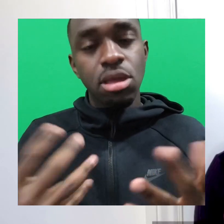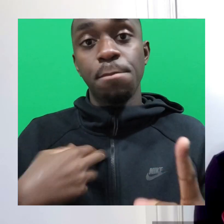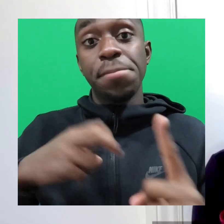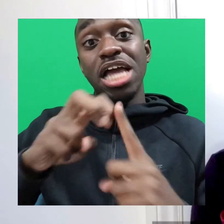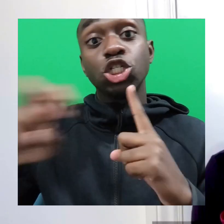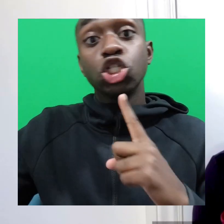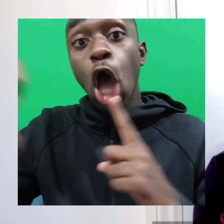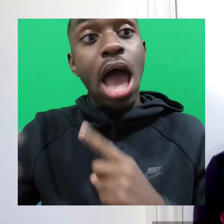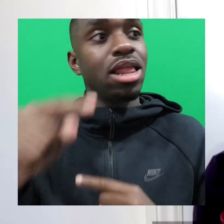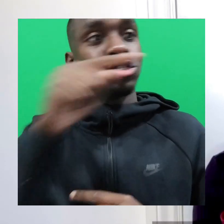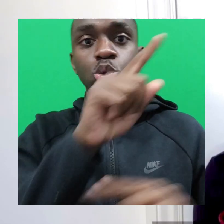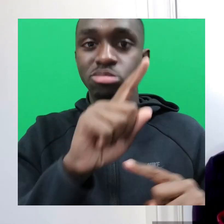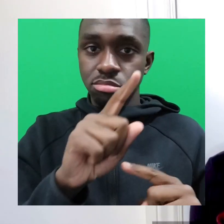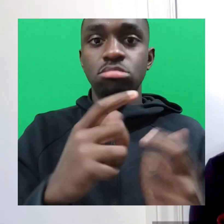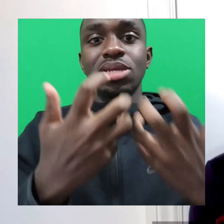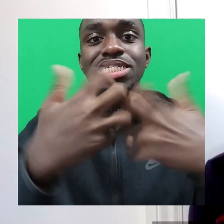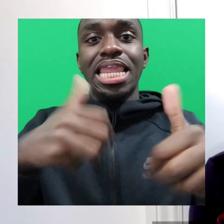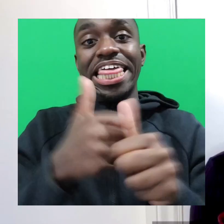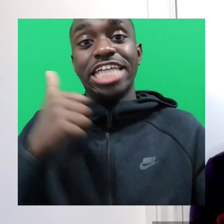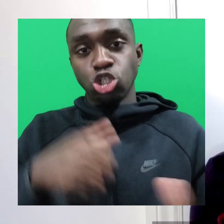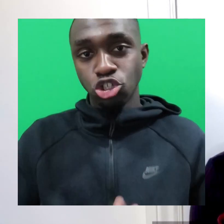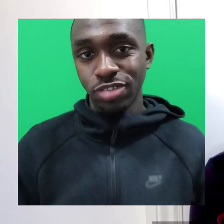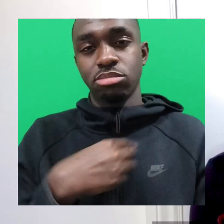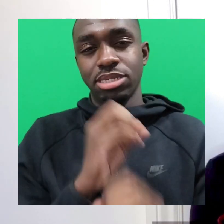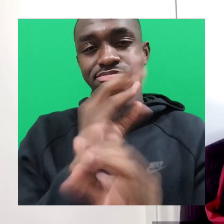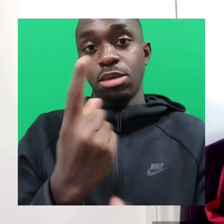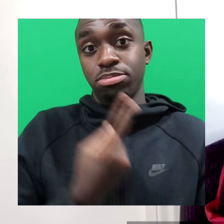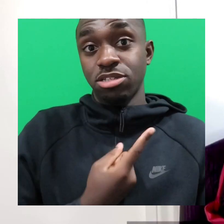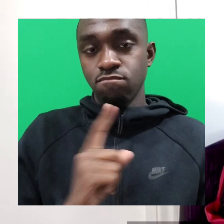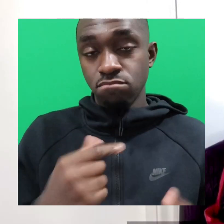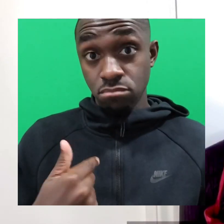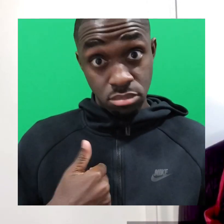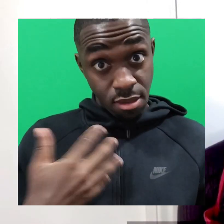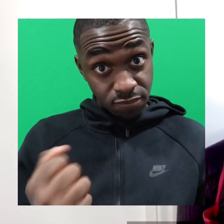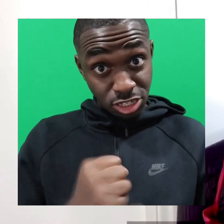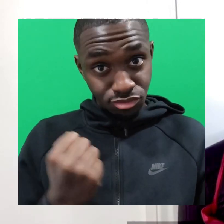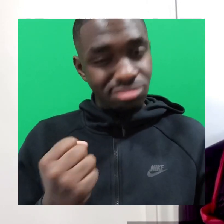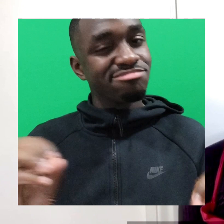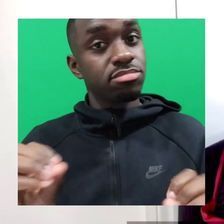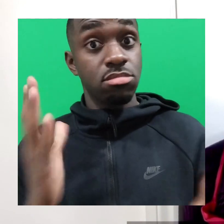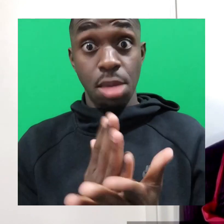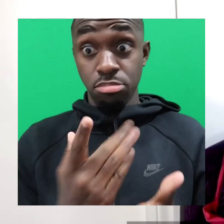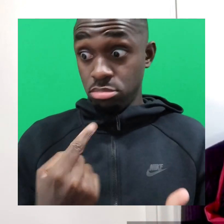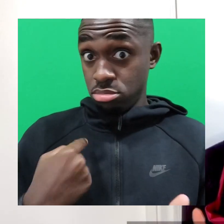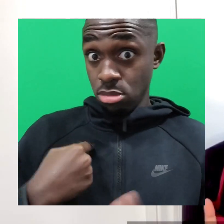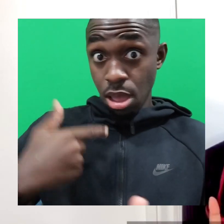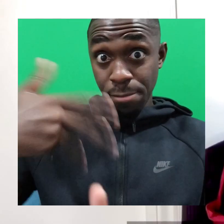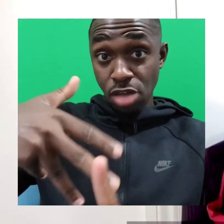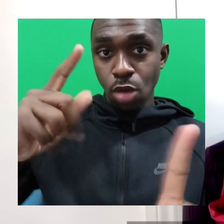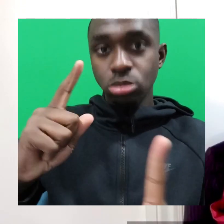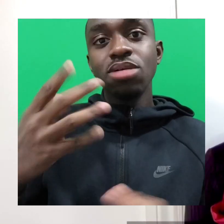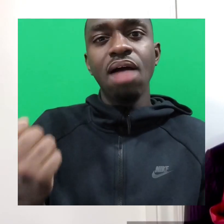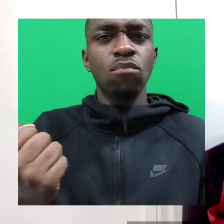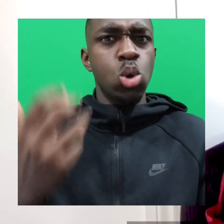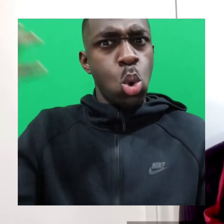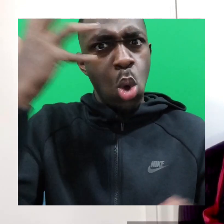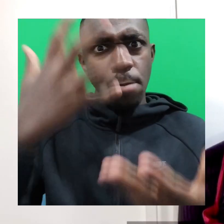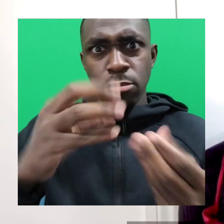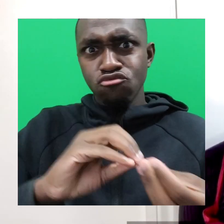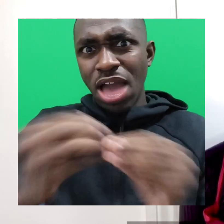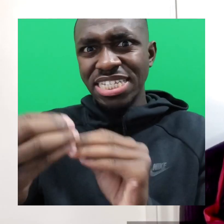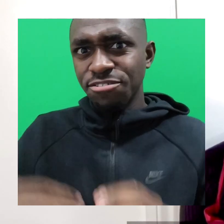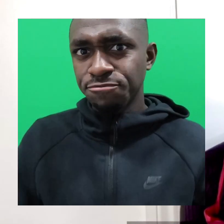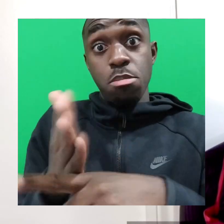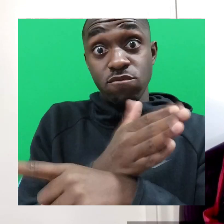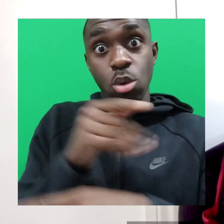be talking about my journey into the tech industry. So a bit about me. I don't have a degree